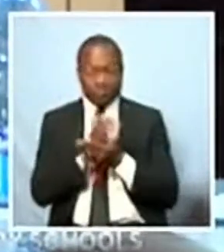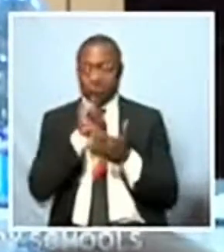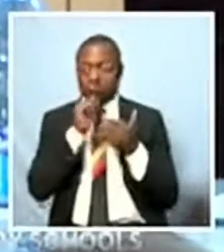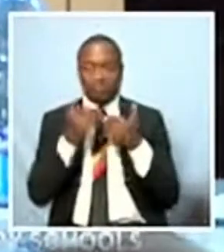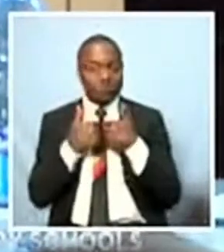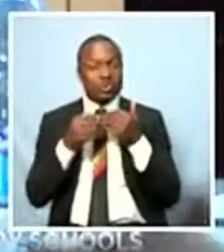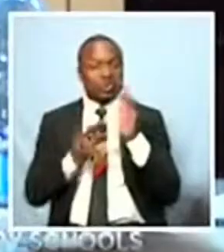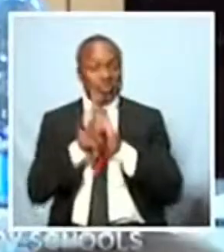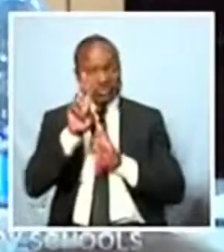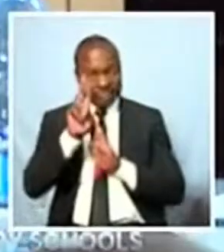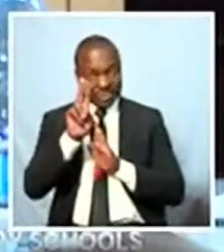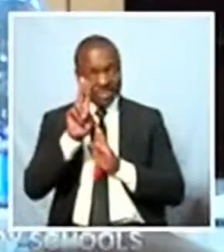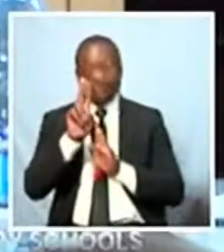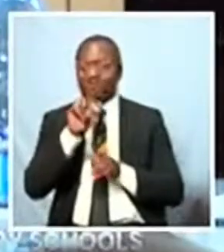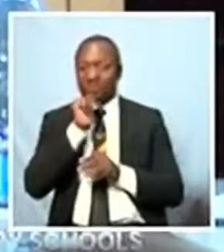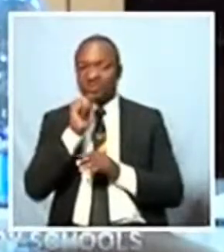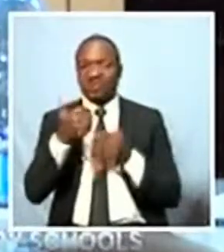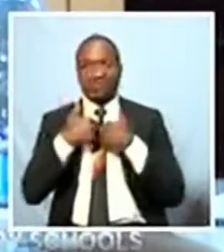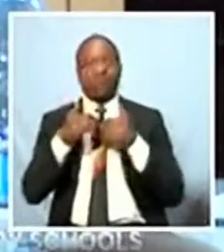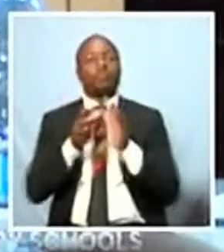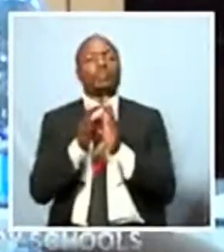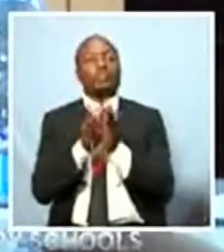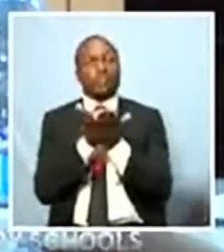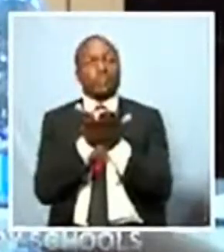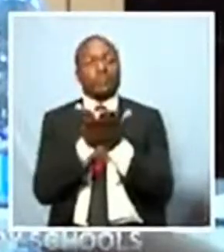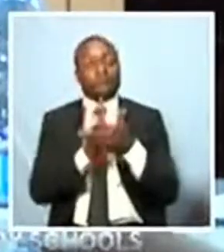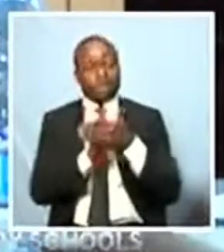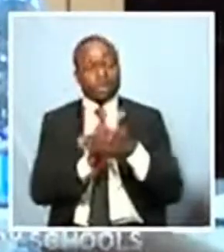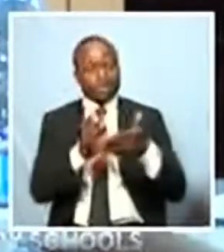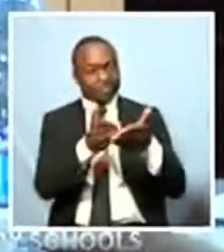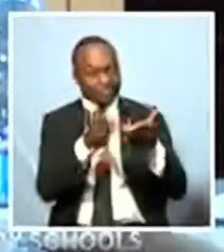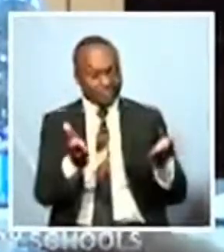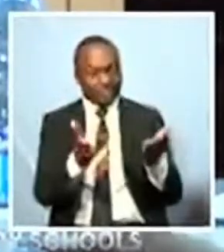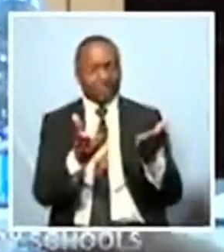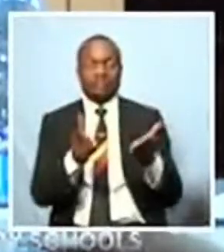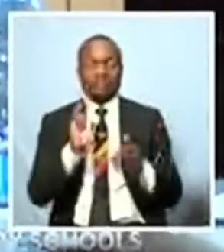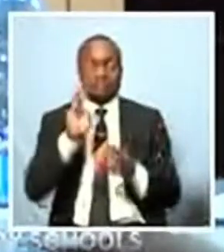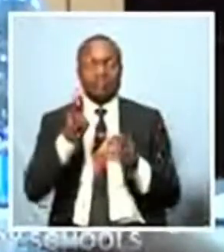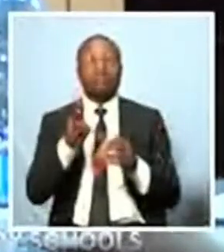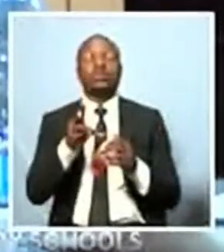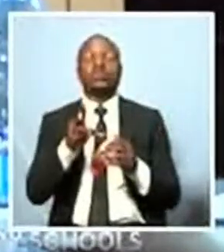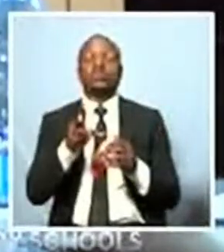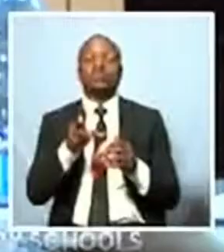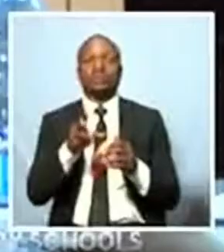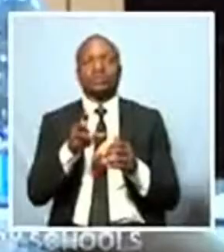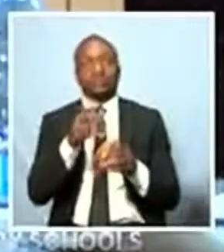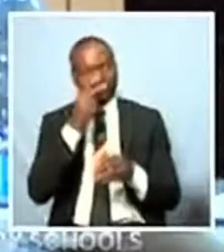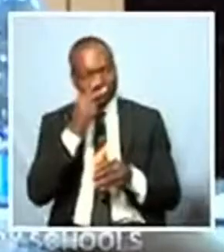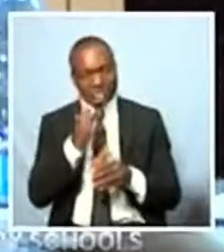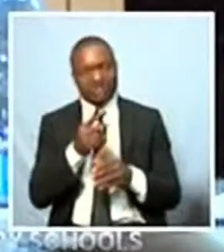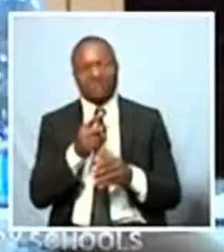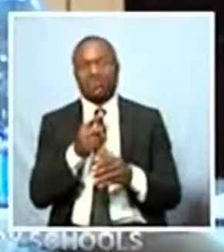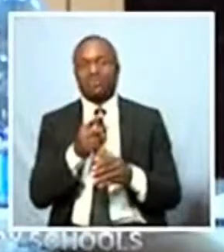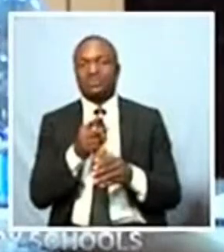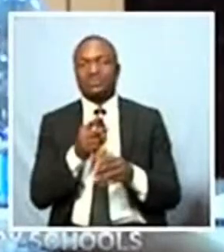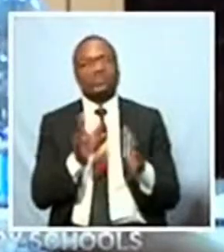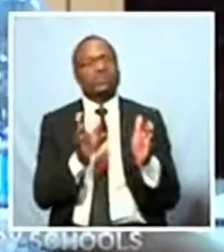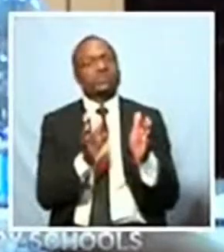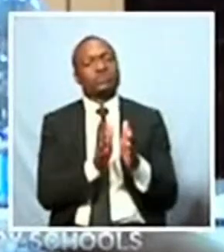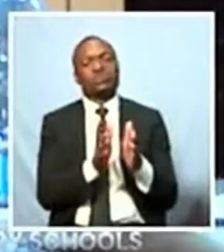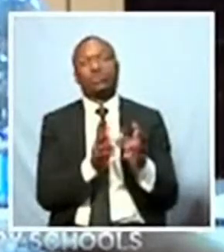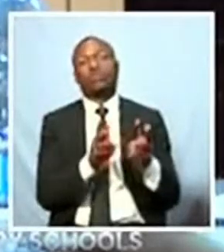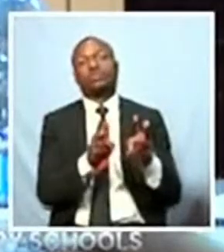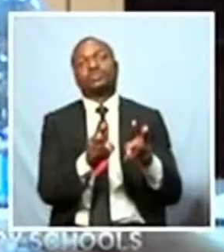from universities, modules that will really guide them, then again we are going to approach it from a narrow, shallow point of view.